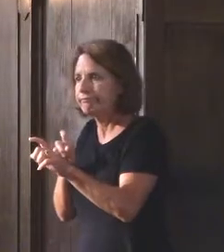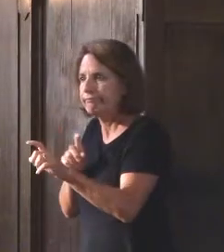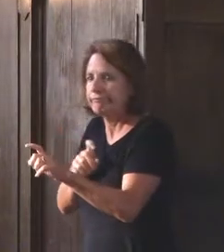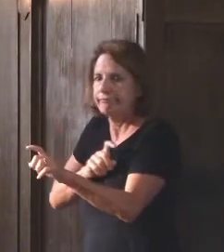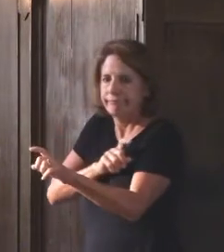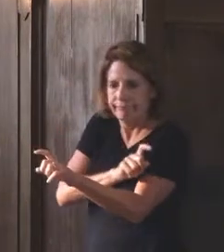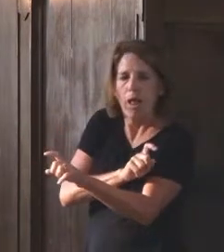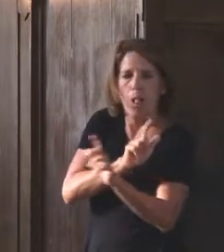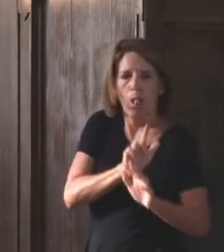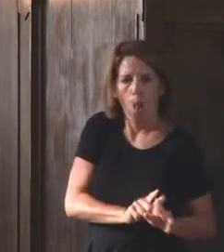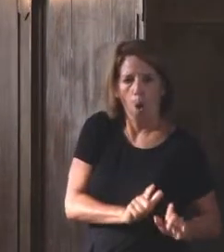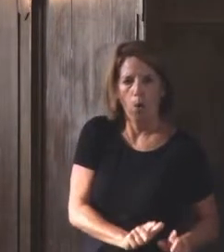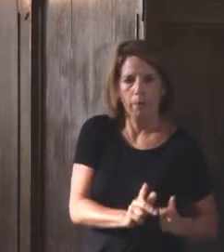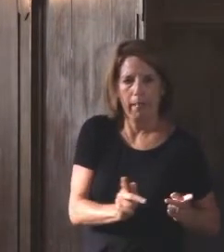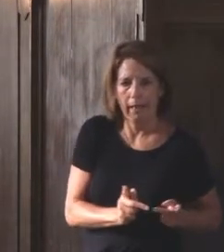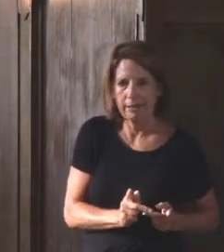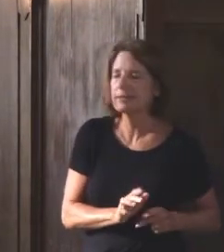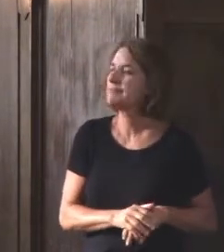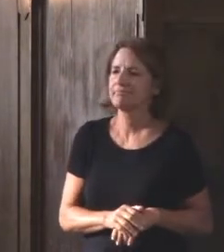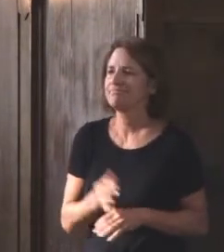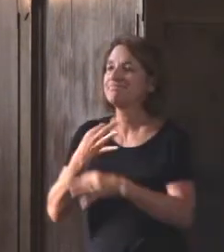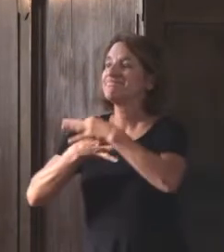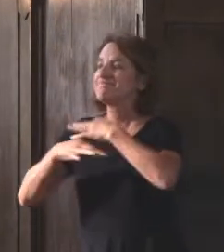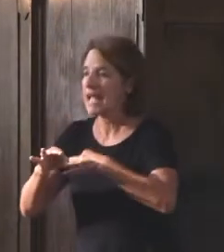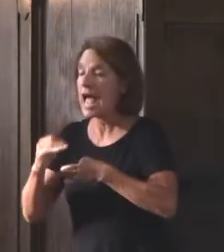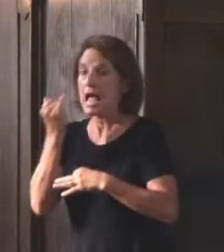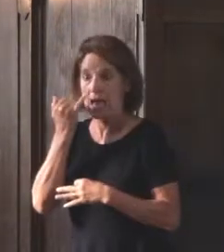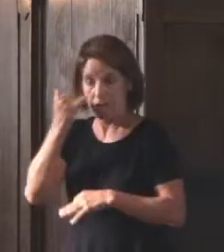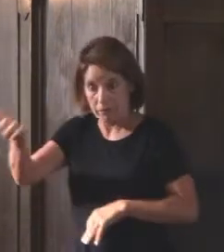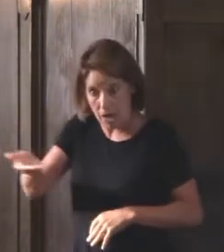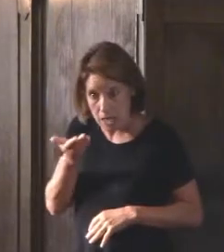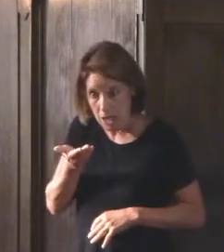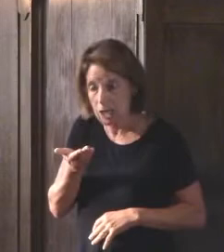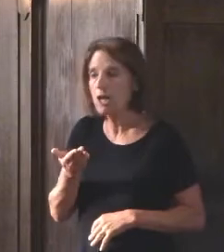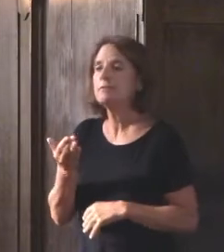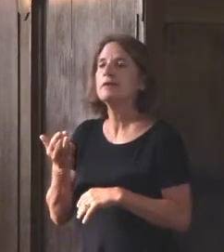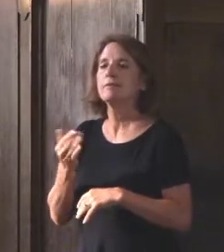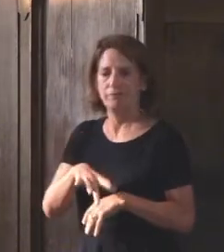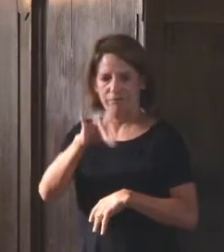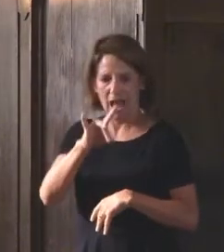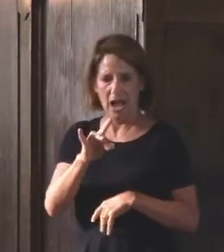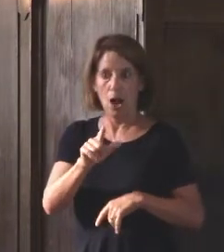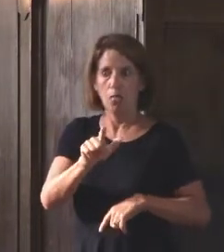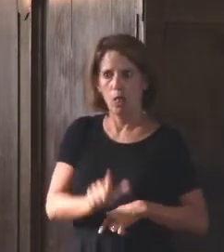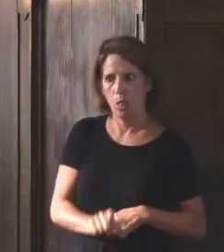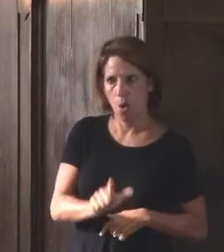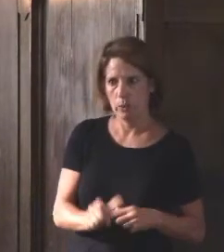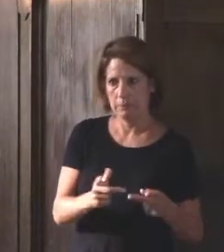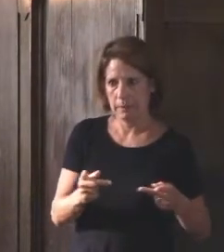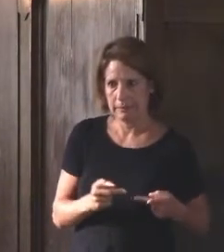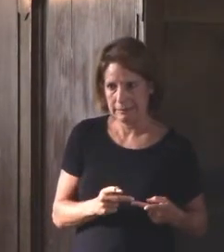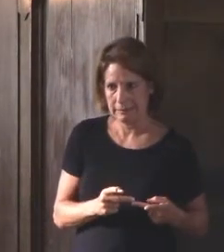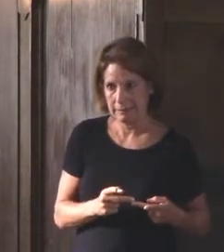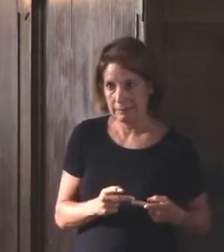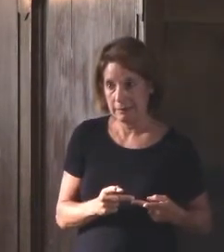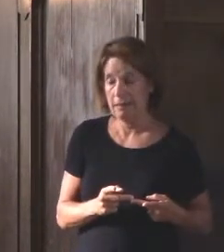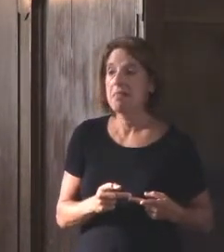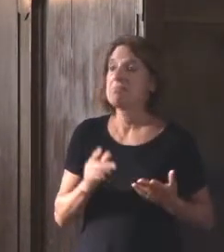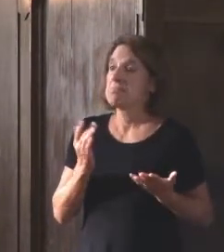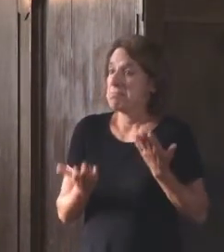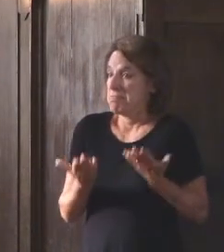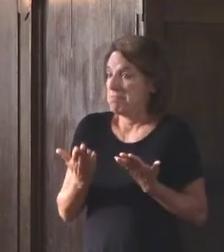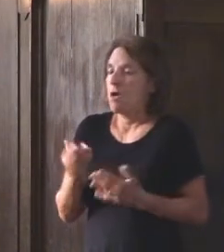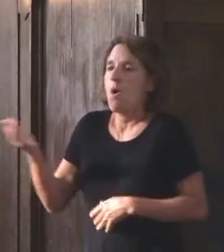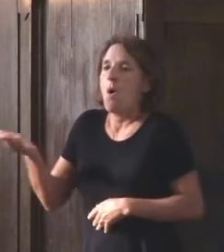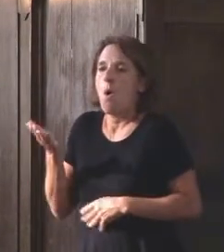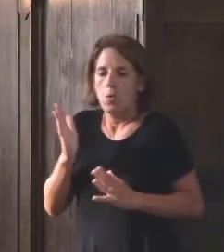place. Rather, when you are invited, go and take the lowest place, so that the host may come